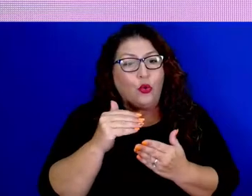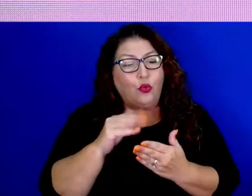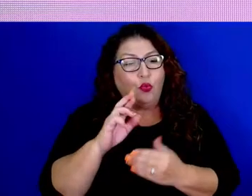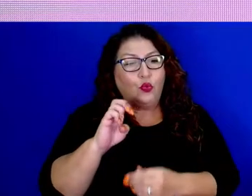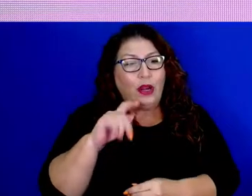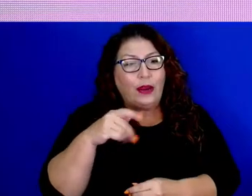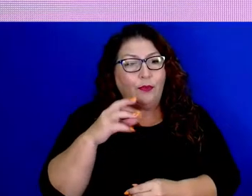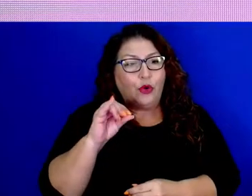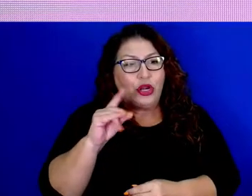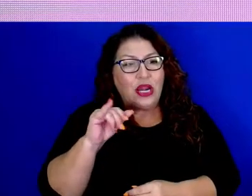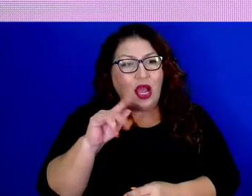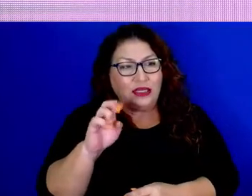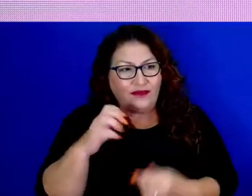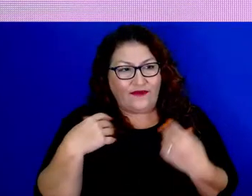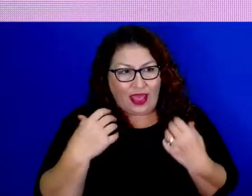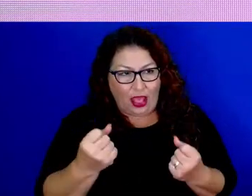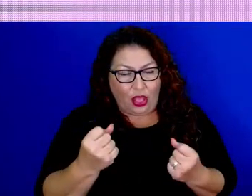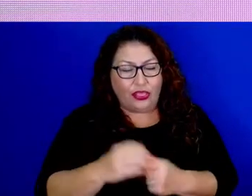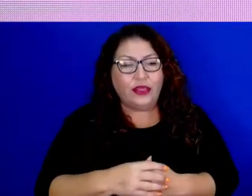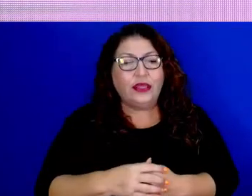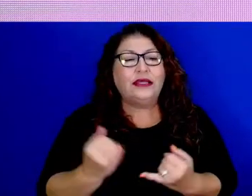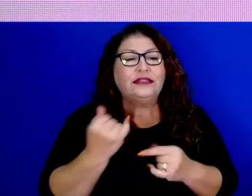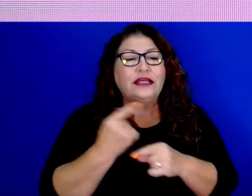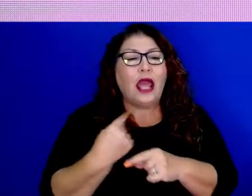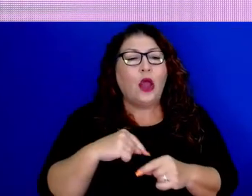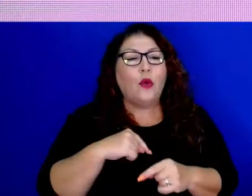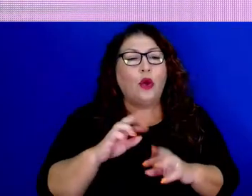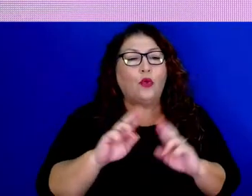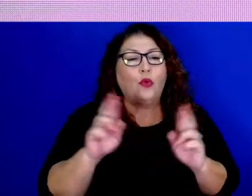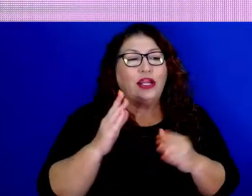Today, we are ready to share our findings with you.